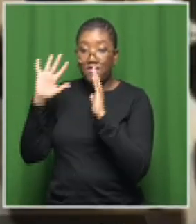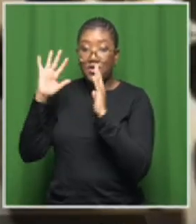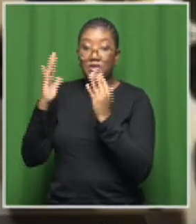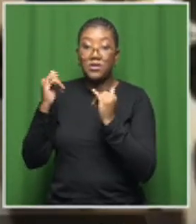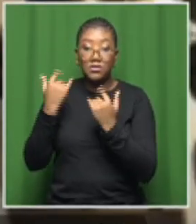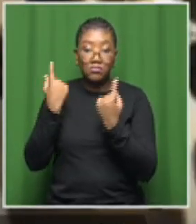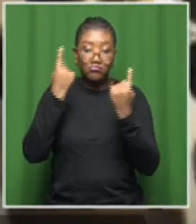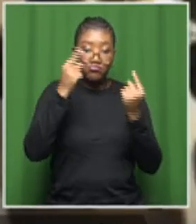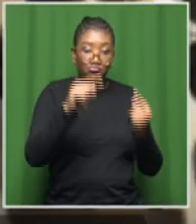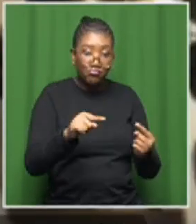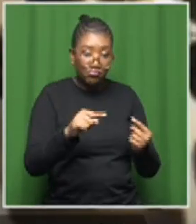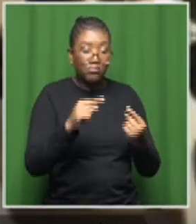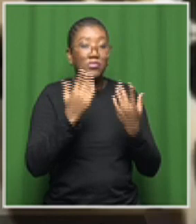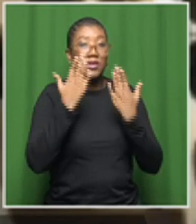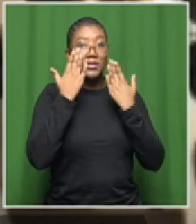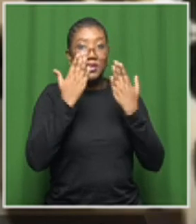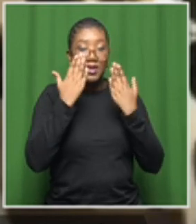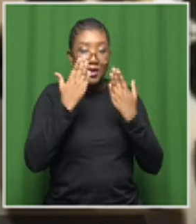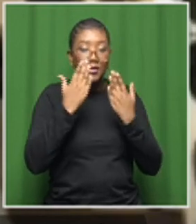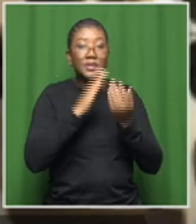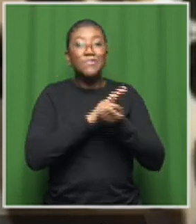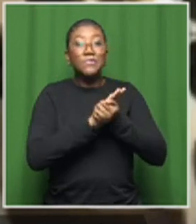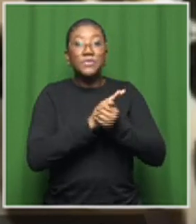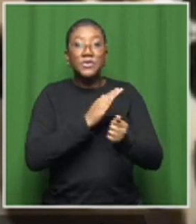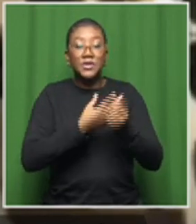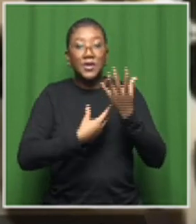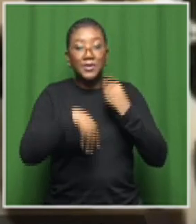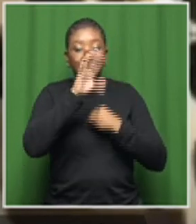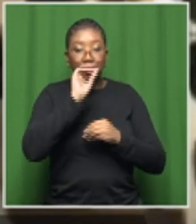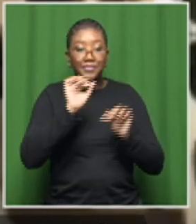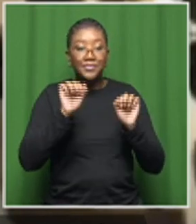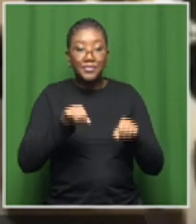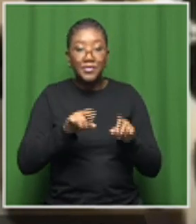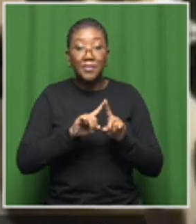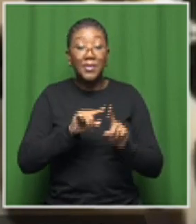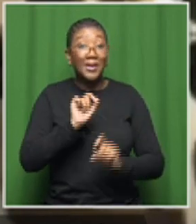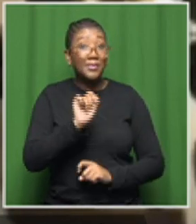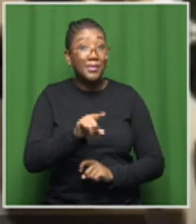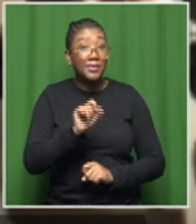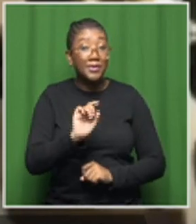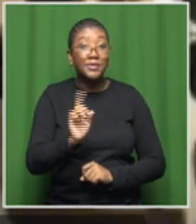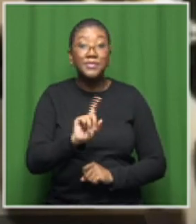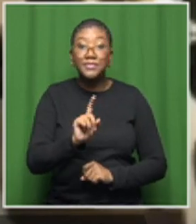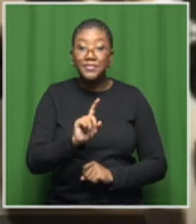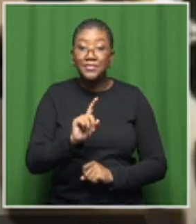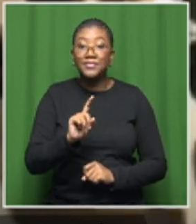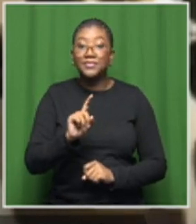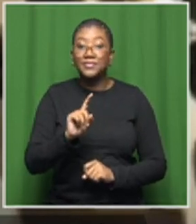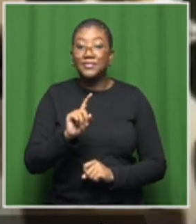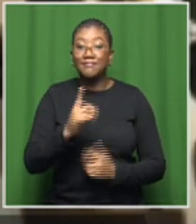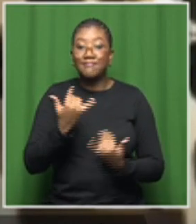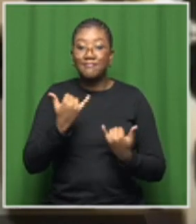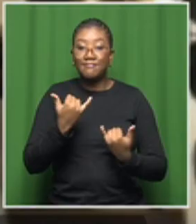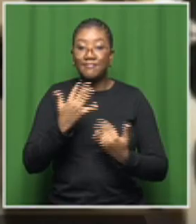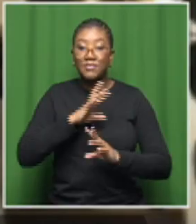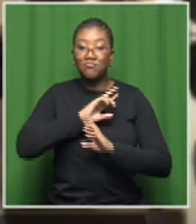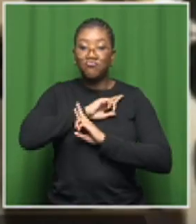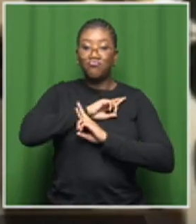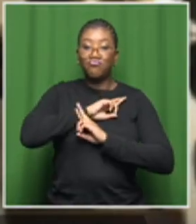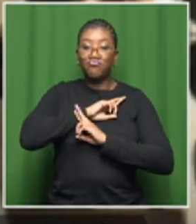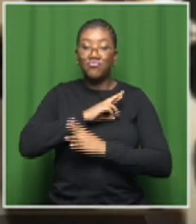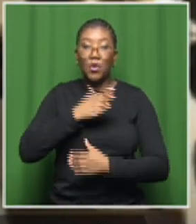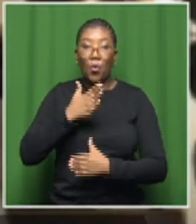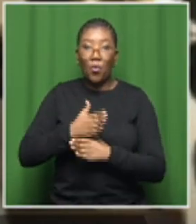great. And that's a huge part. But another part of it is people who are retiring. They're coming to look for